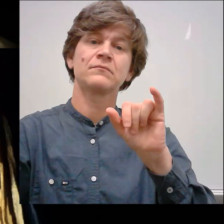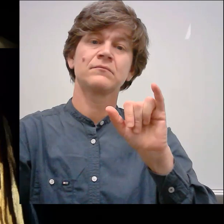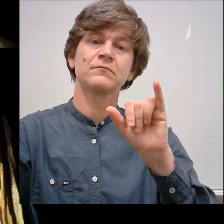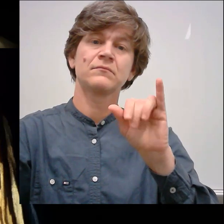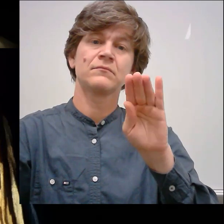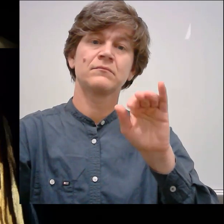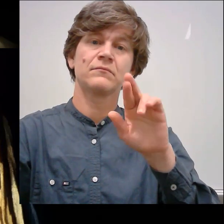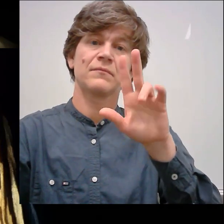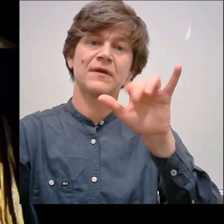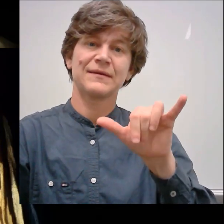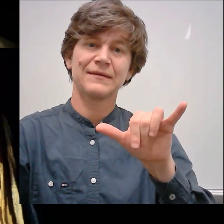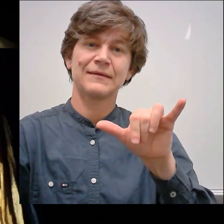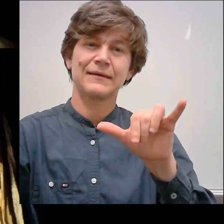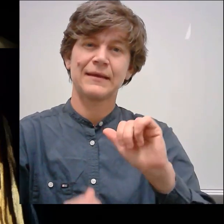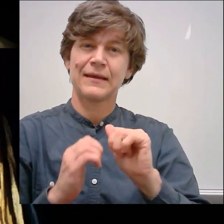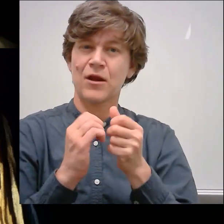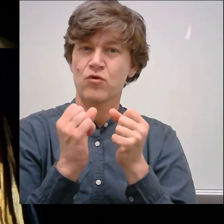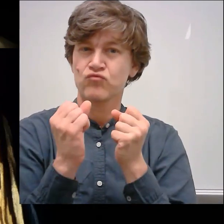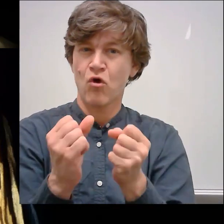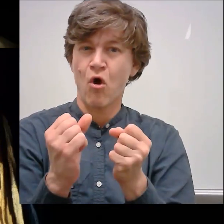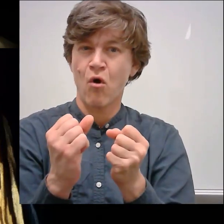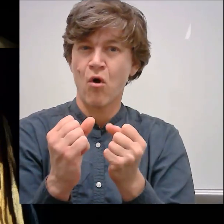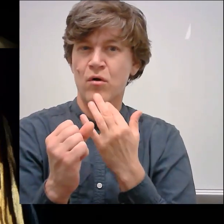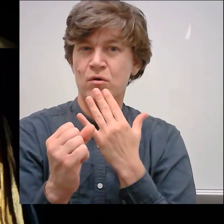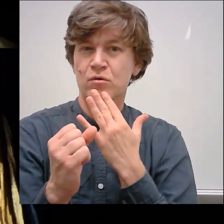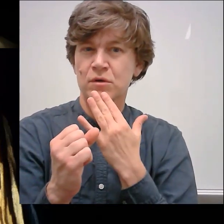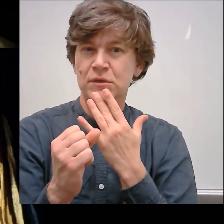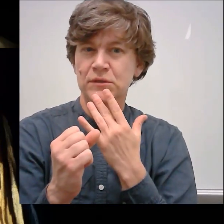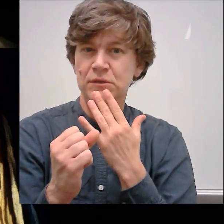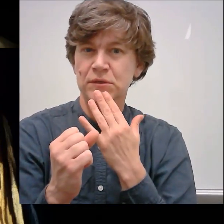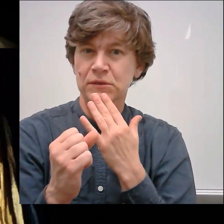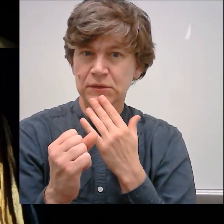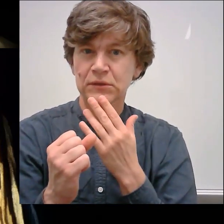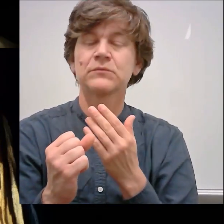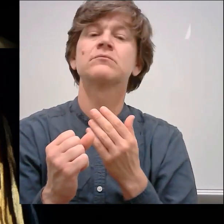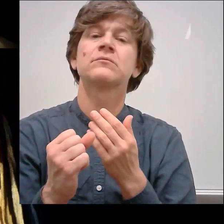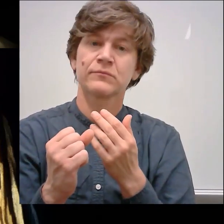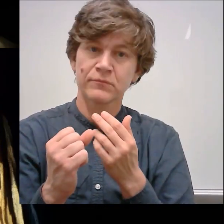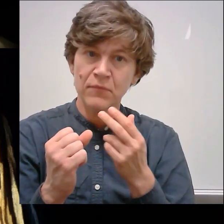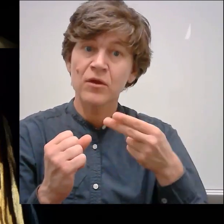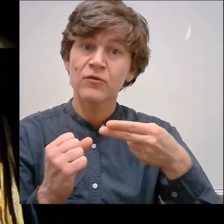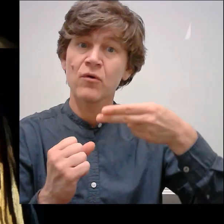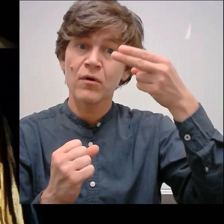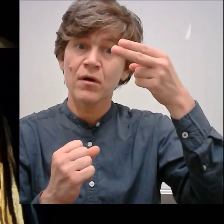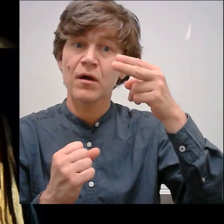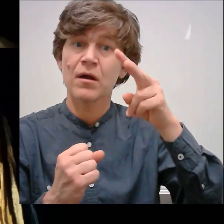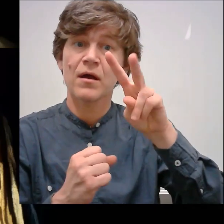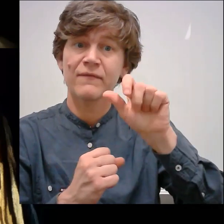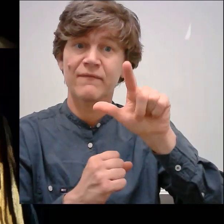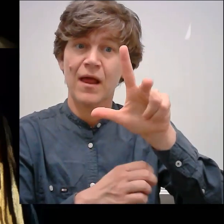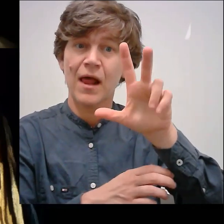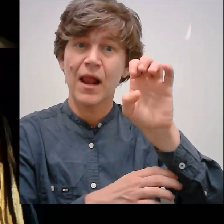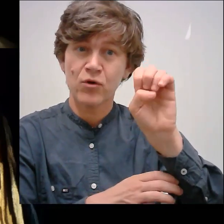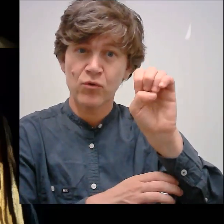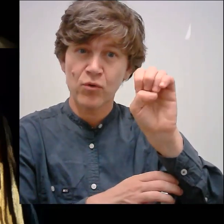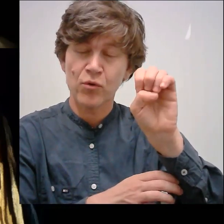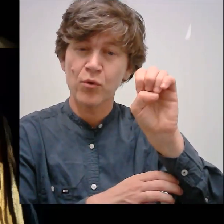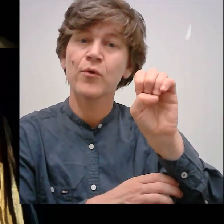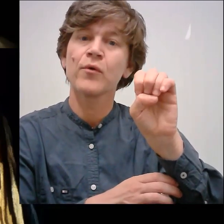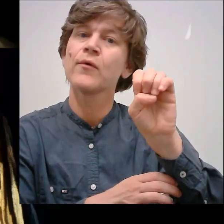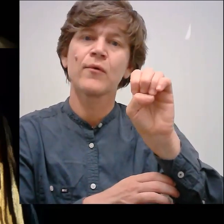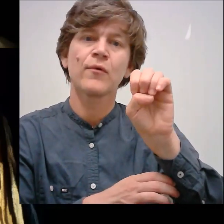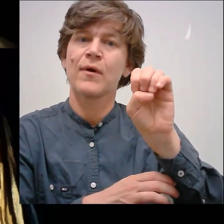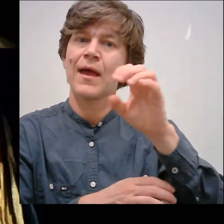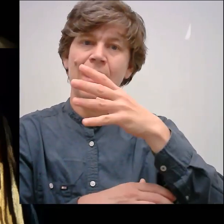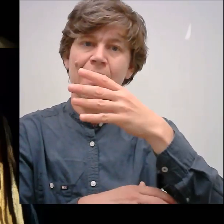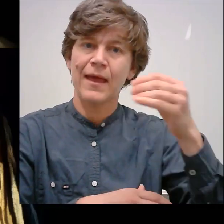see is that the vibrancy of color pulls our attention still to the areas of high value contrast, but a slightly different trajectory,